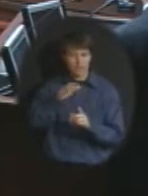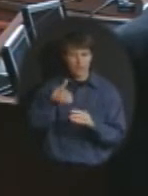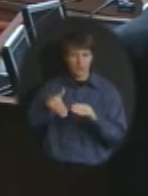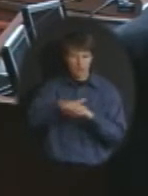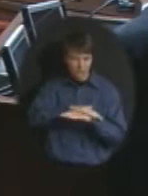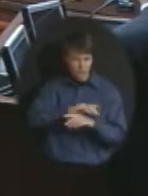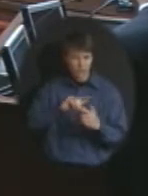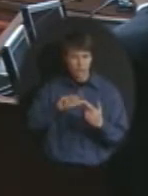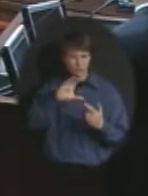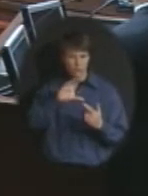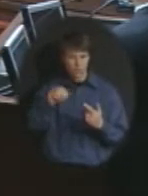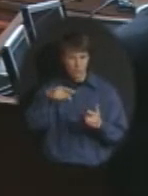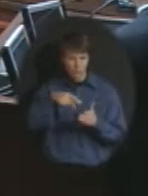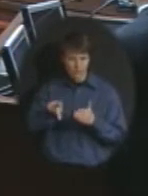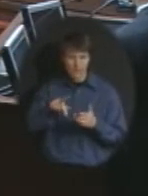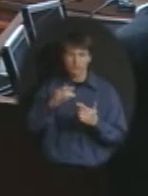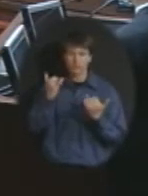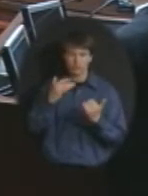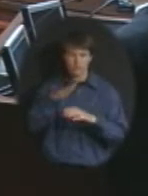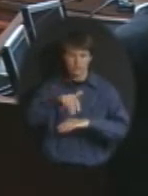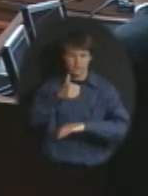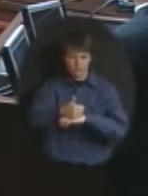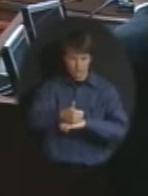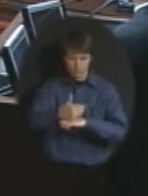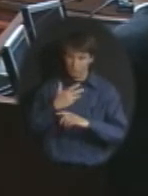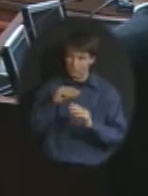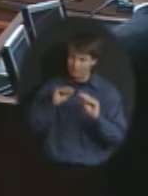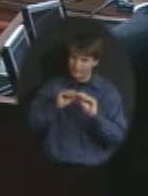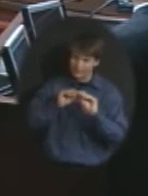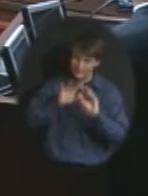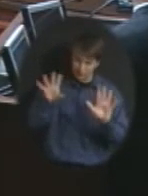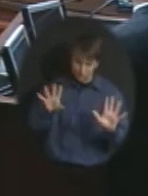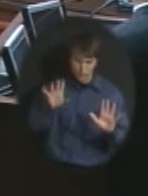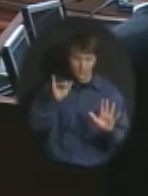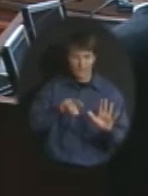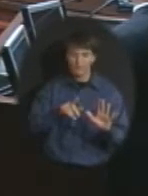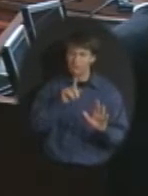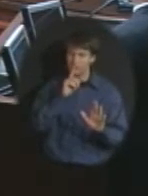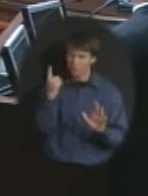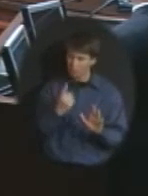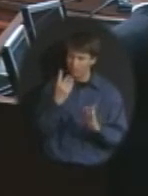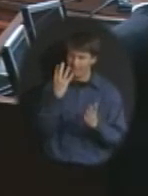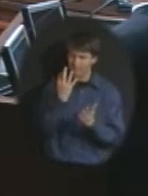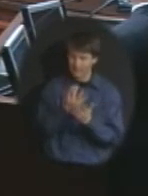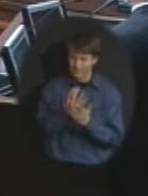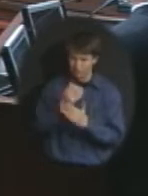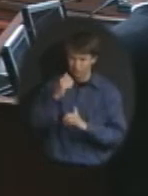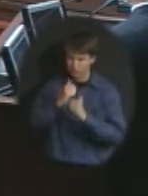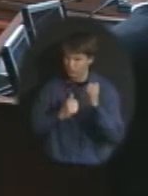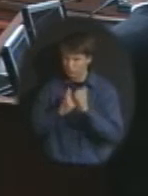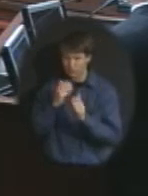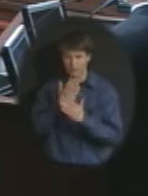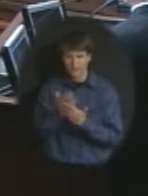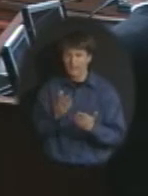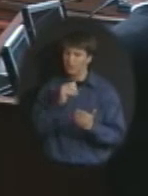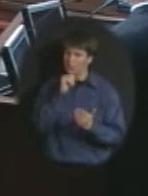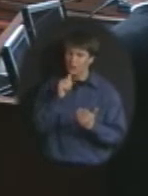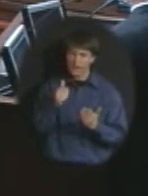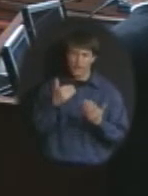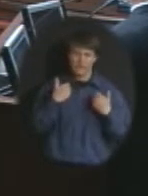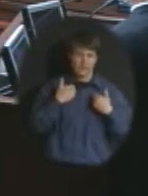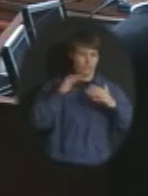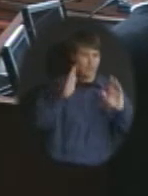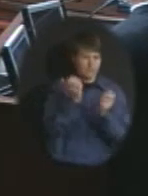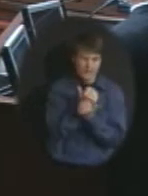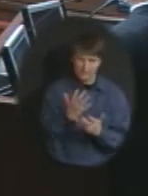et cetera, currently in place. So I just want to make that perfectly clear that it's strictly financial and we're not doing anything to sacrifice anything